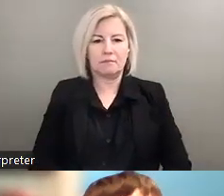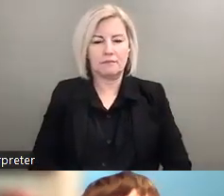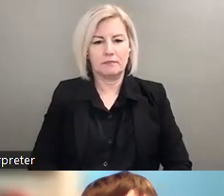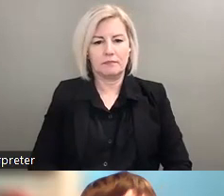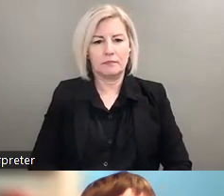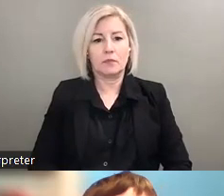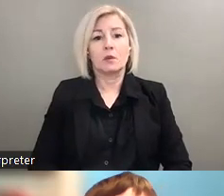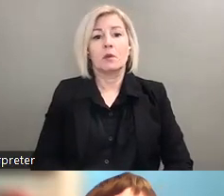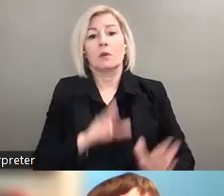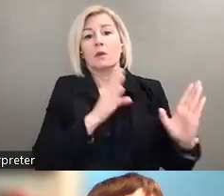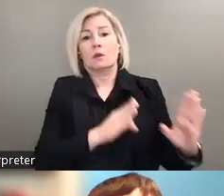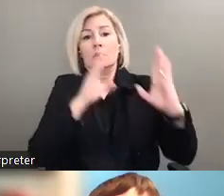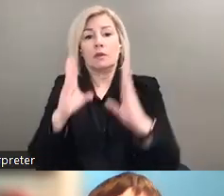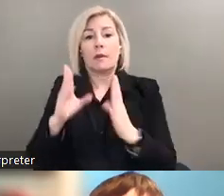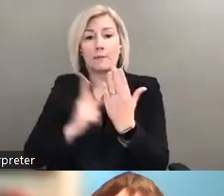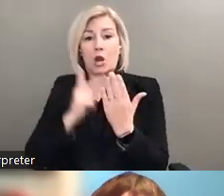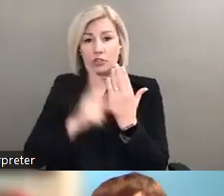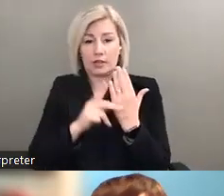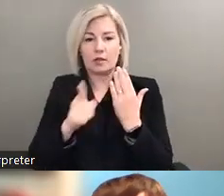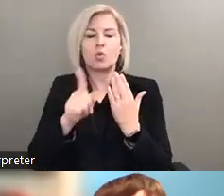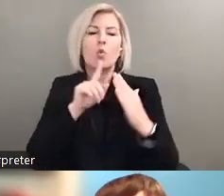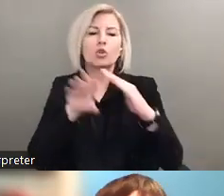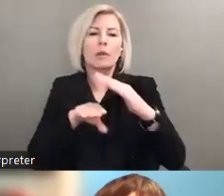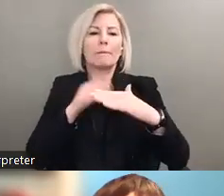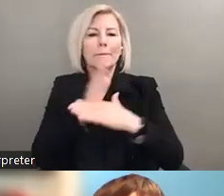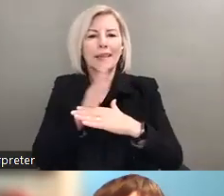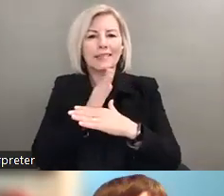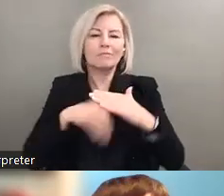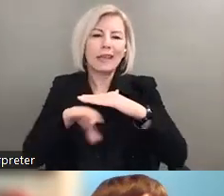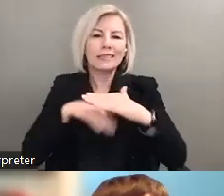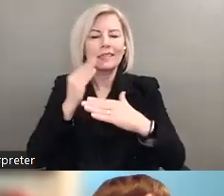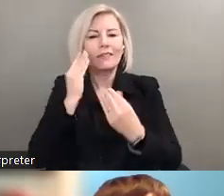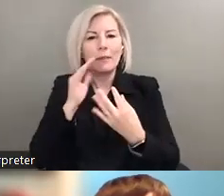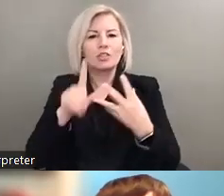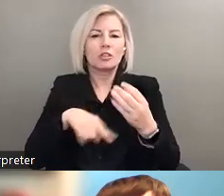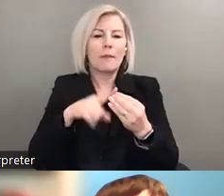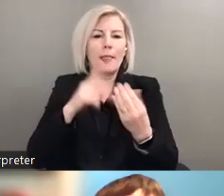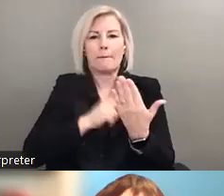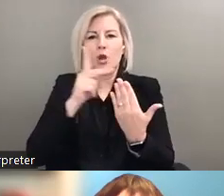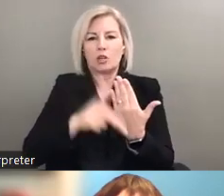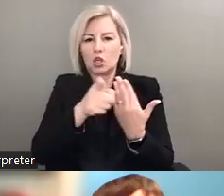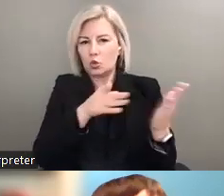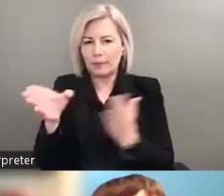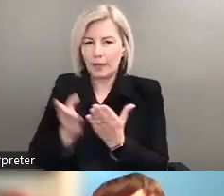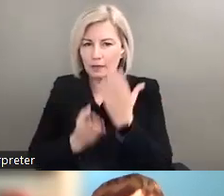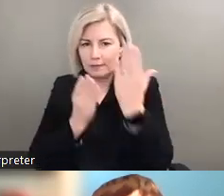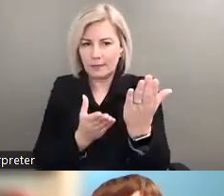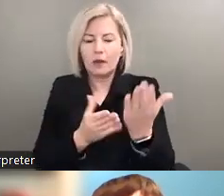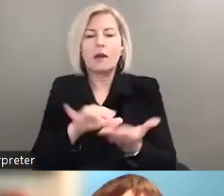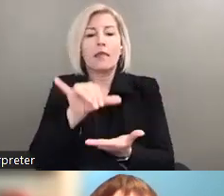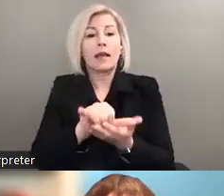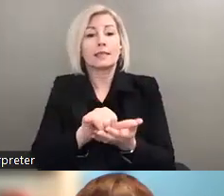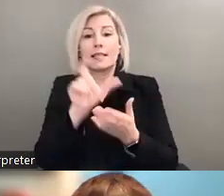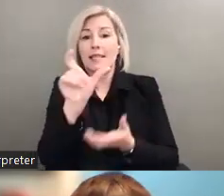Under Project, you'll share basic information about the project you're proposing. This is the tab where you'll let